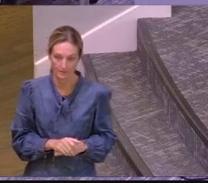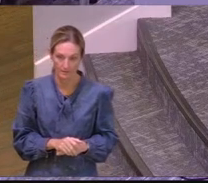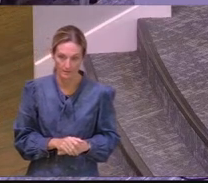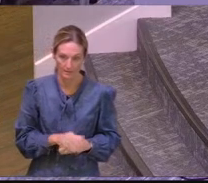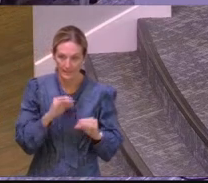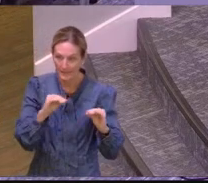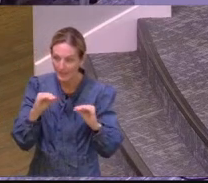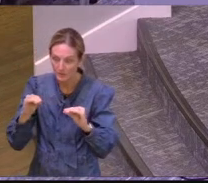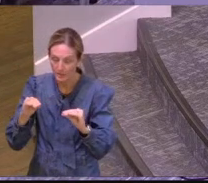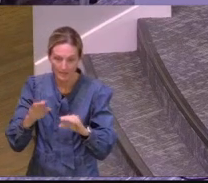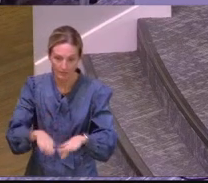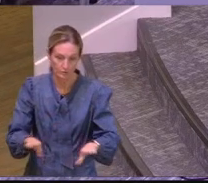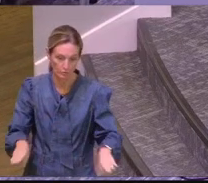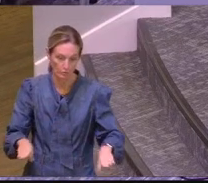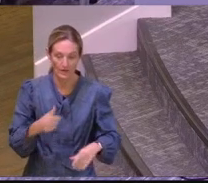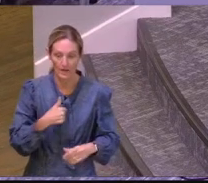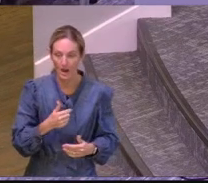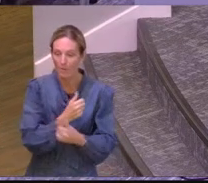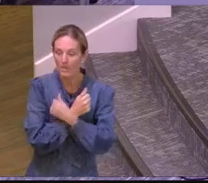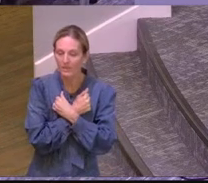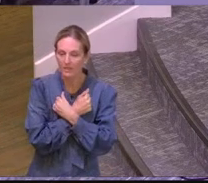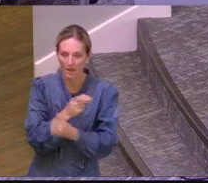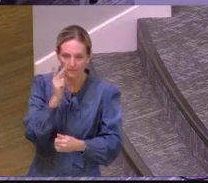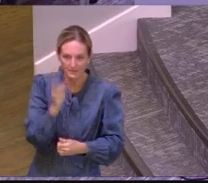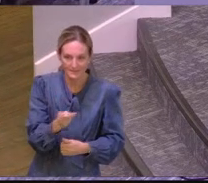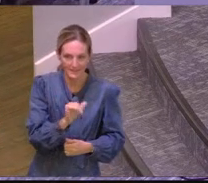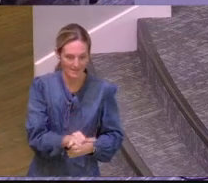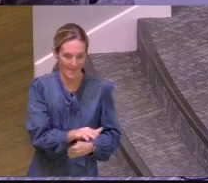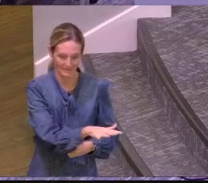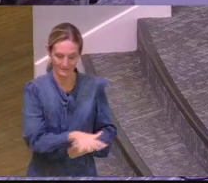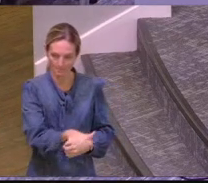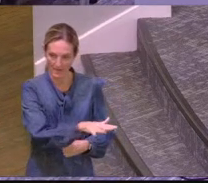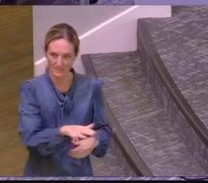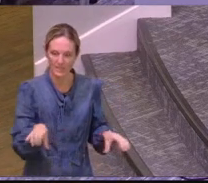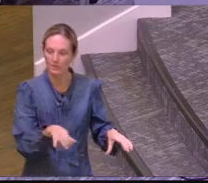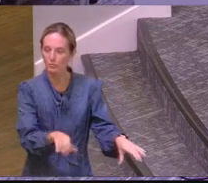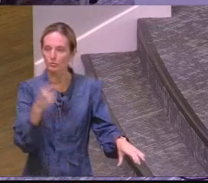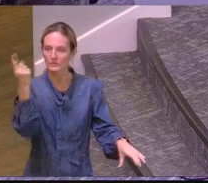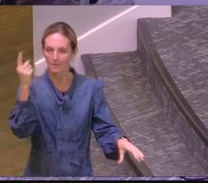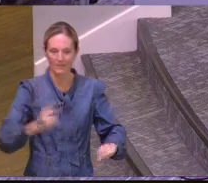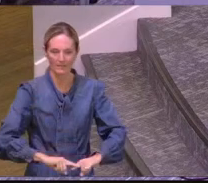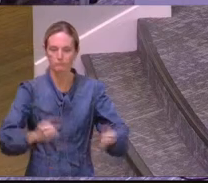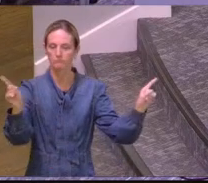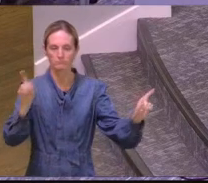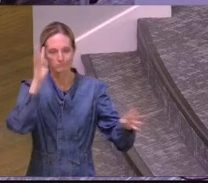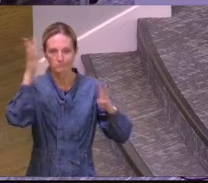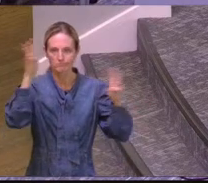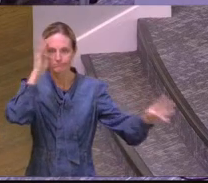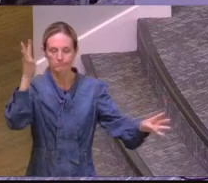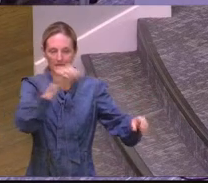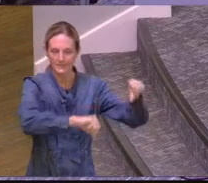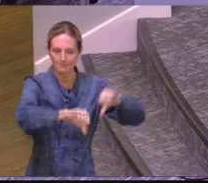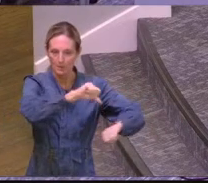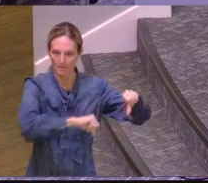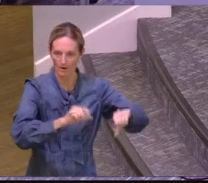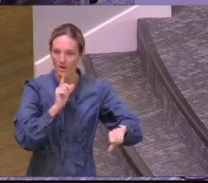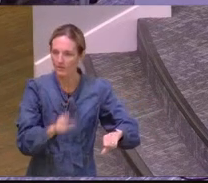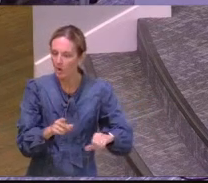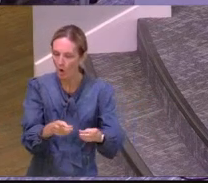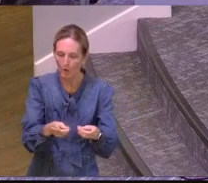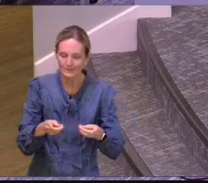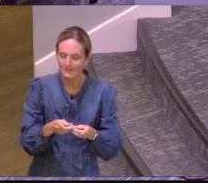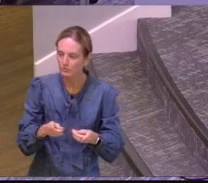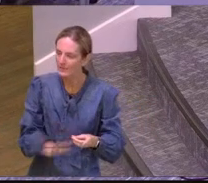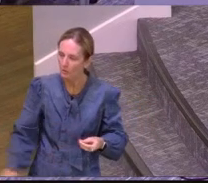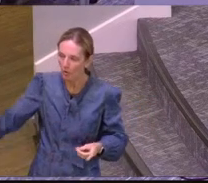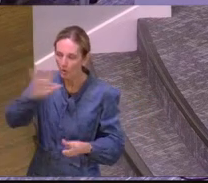So I would love to see us take that space and do something experimental. There are districts around the state that are doing these